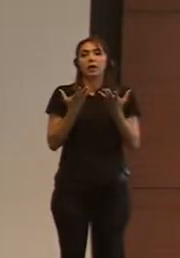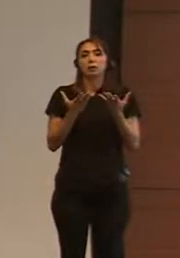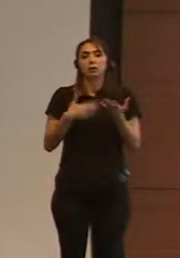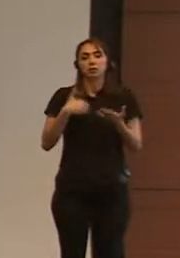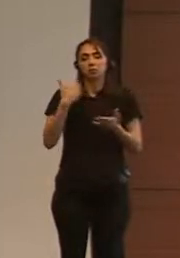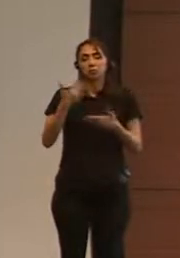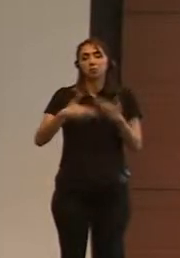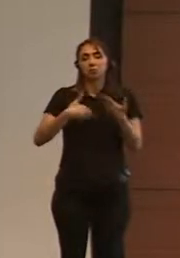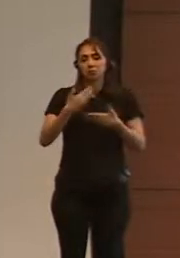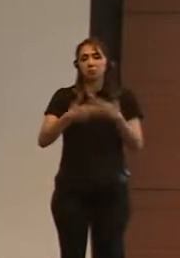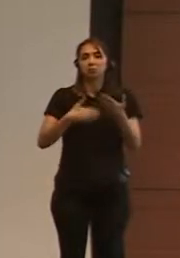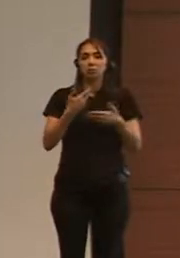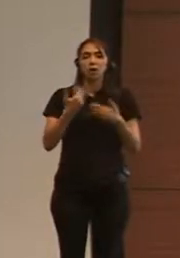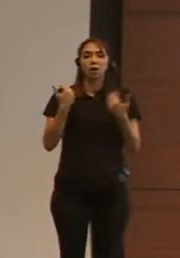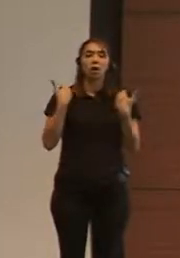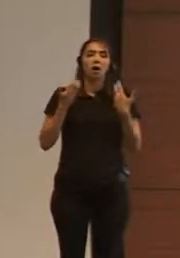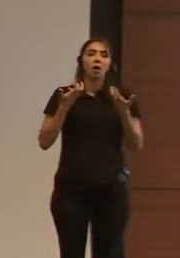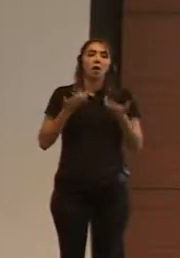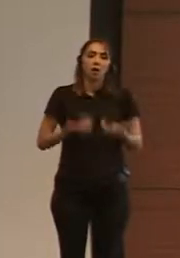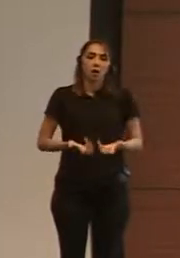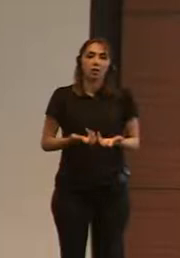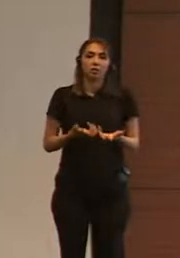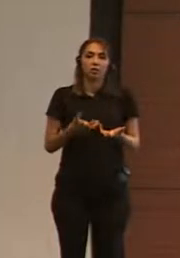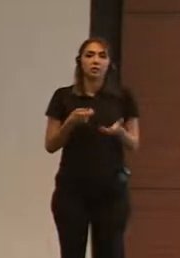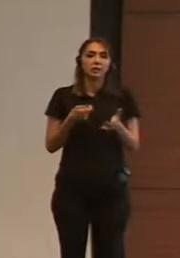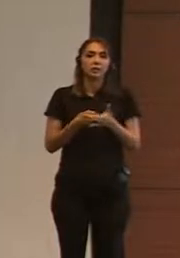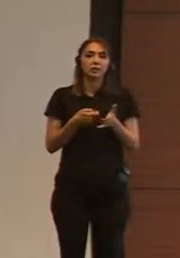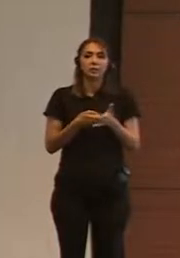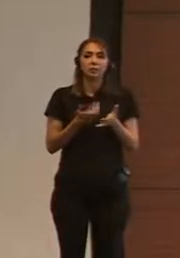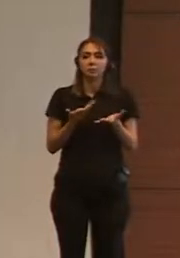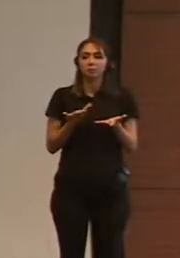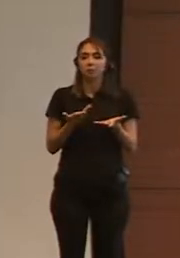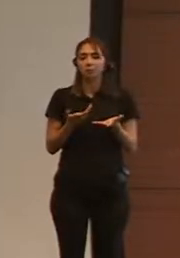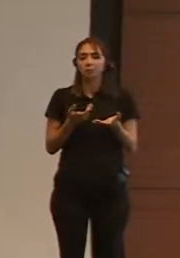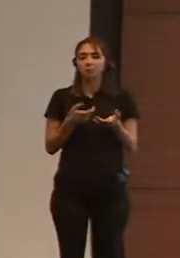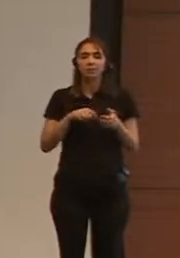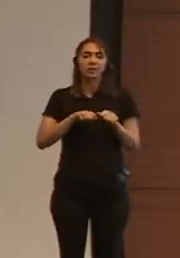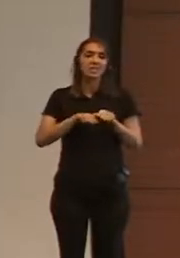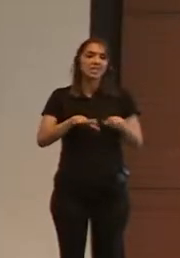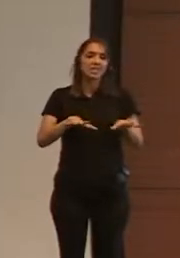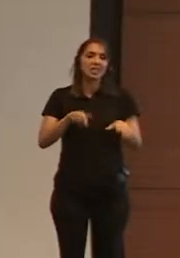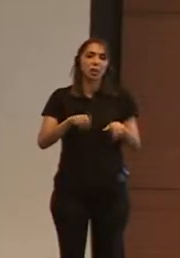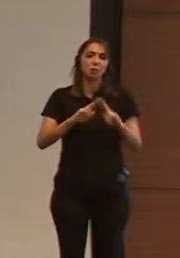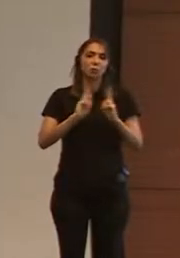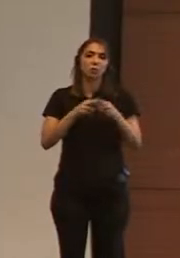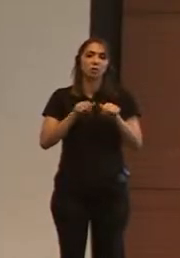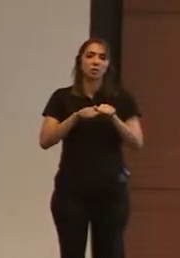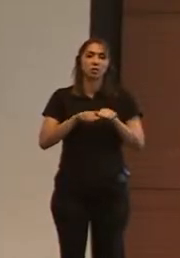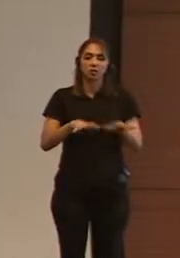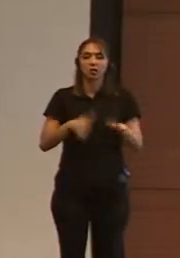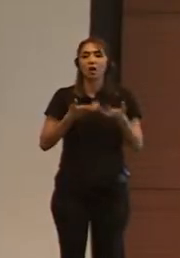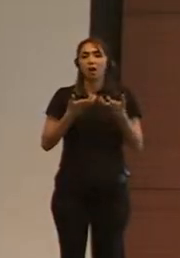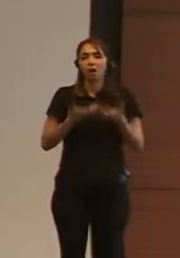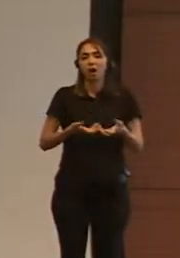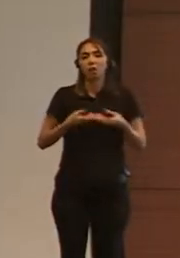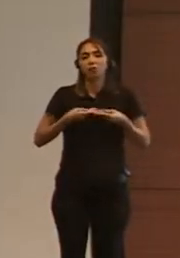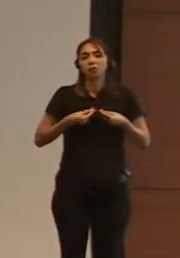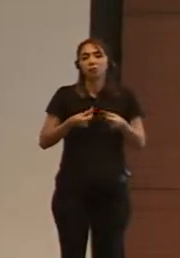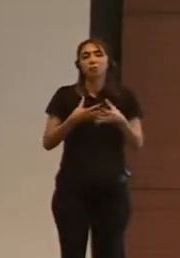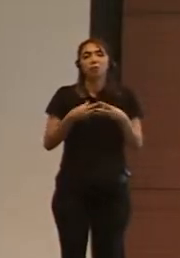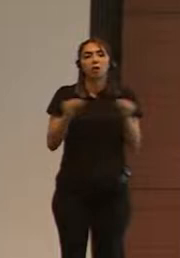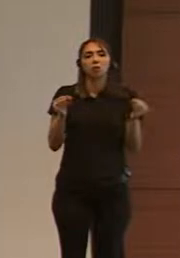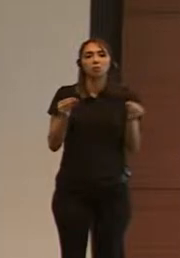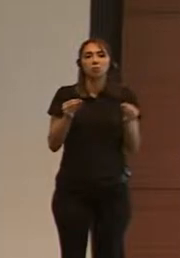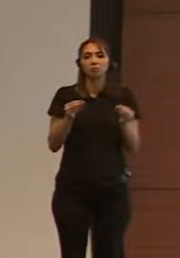some of our existing structures failed to find an answer particularly in this